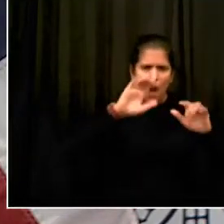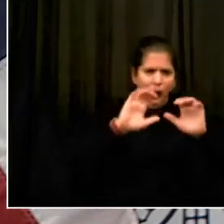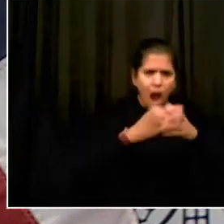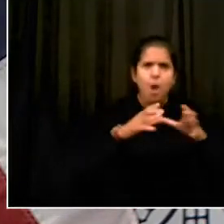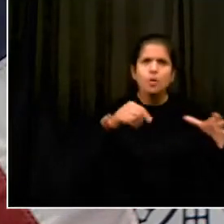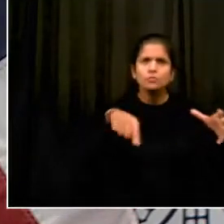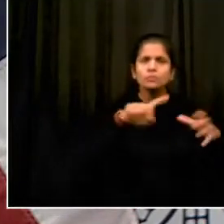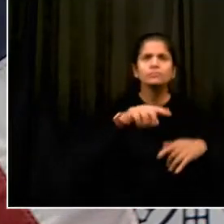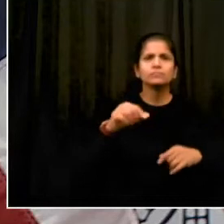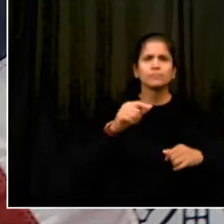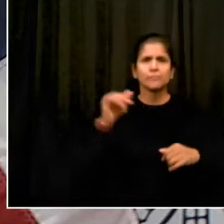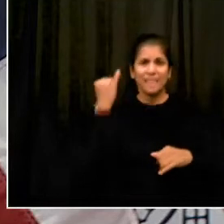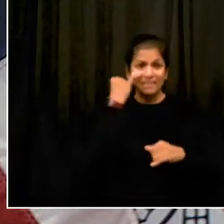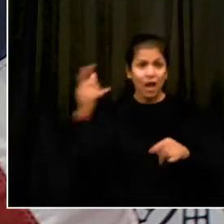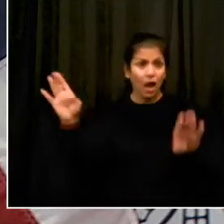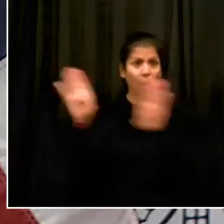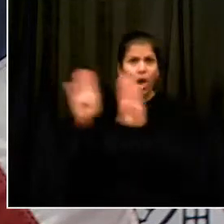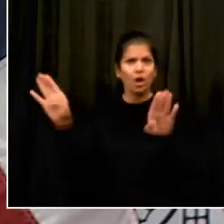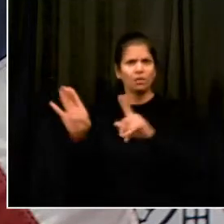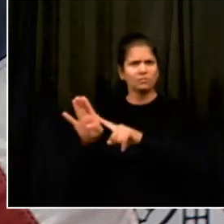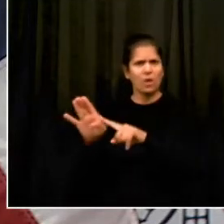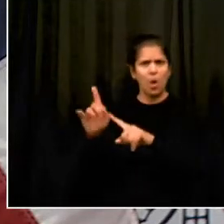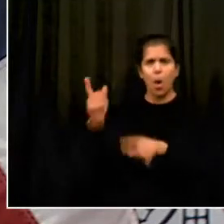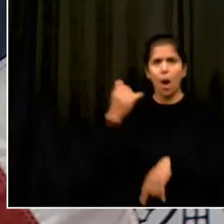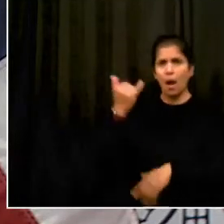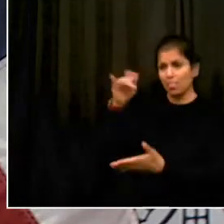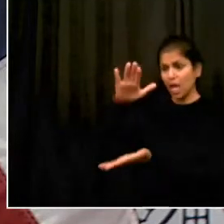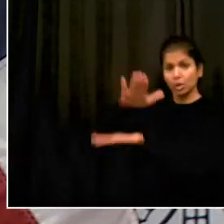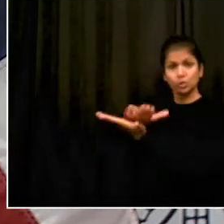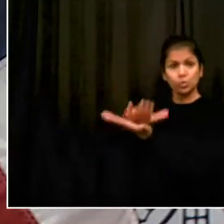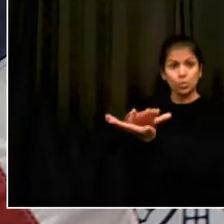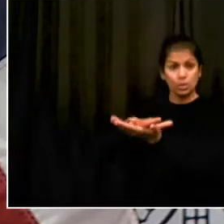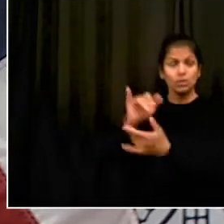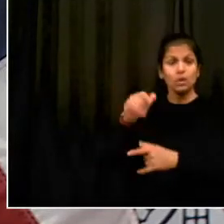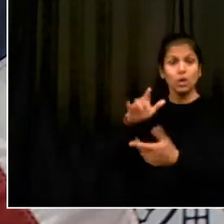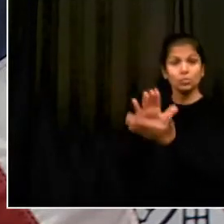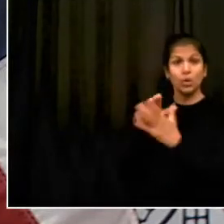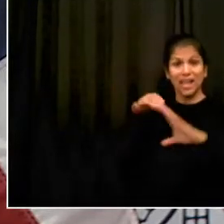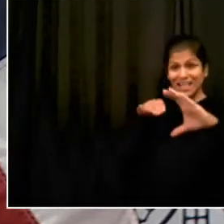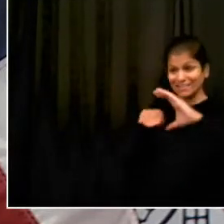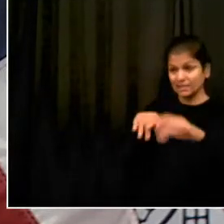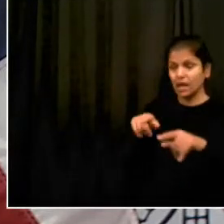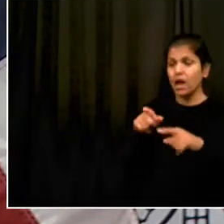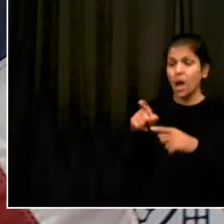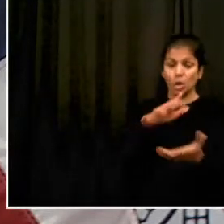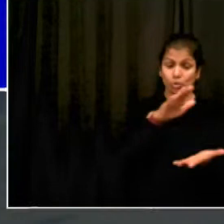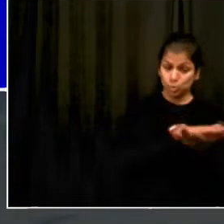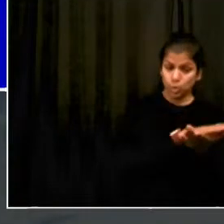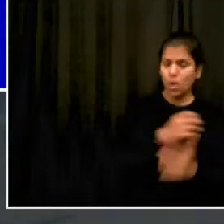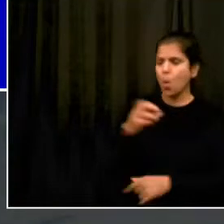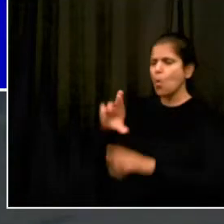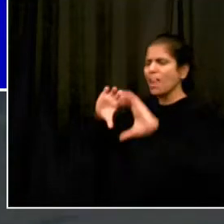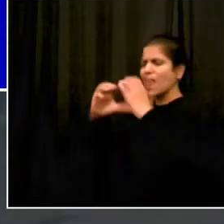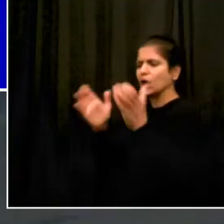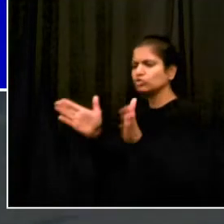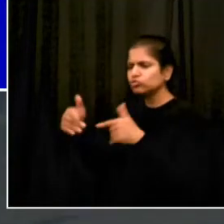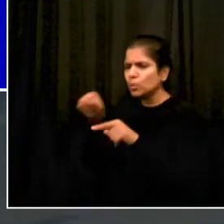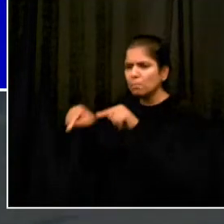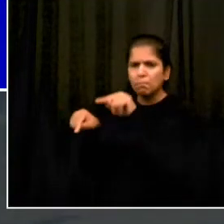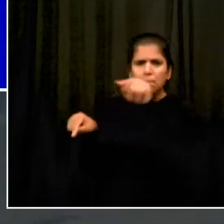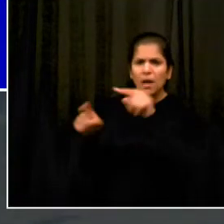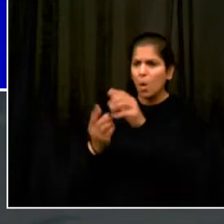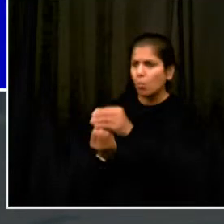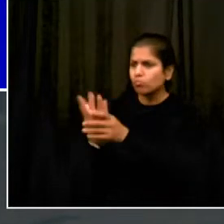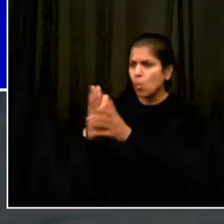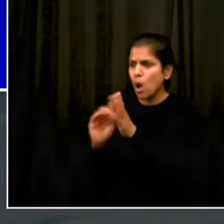now here's the important news. Beginning the week of Monday, December 7th, New York City Public Schools